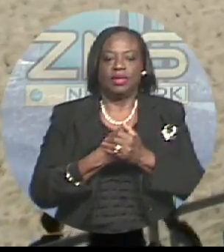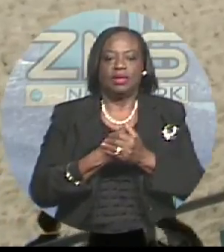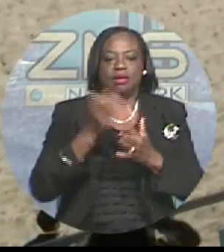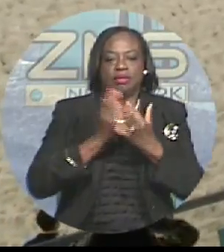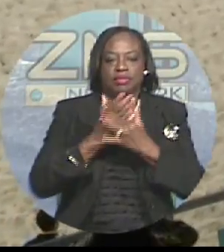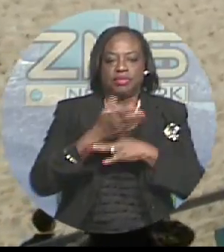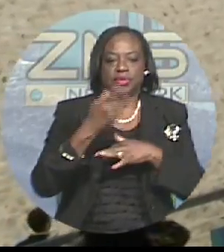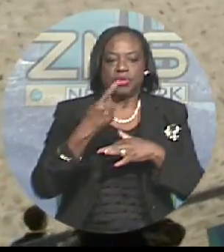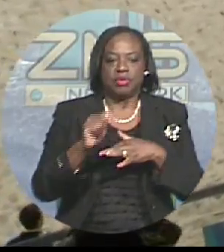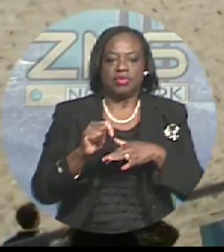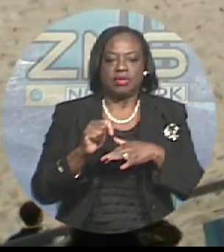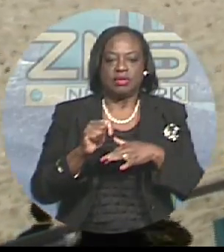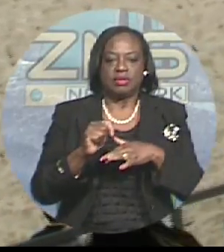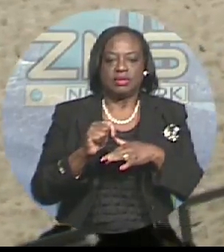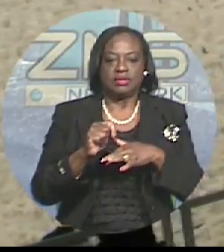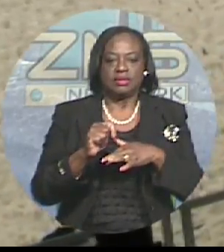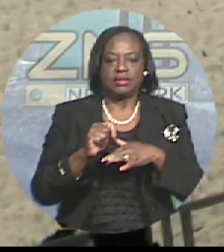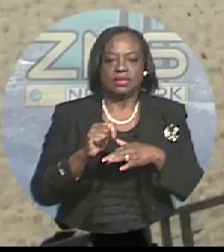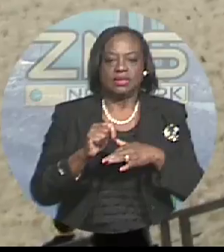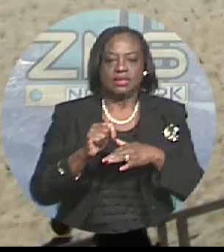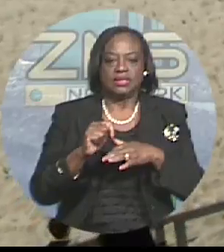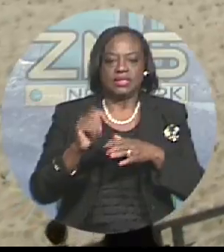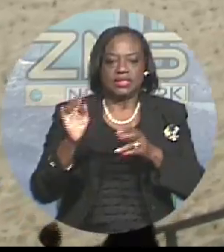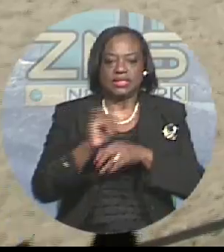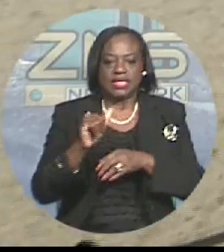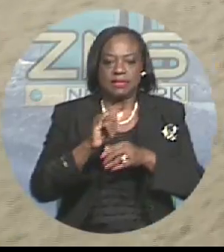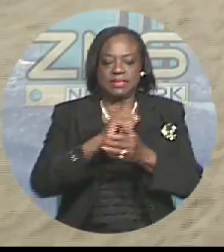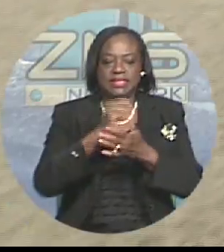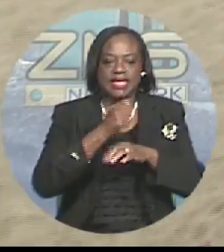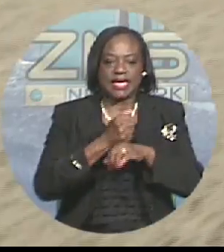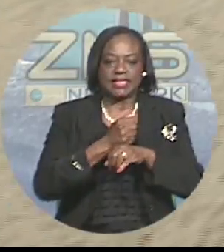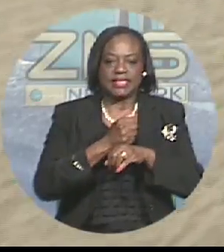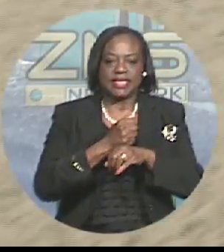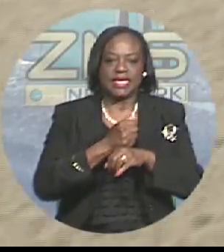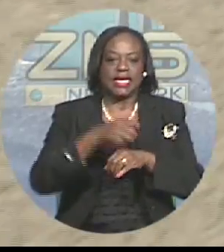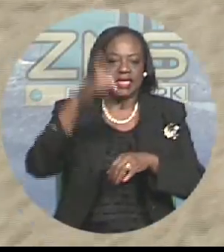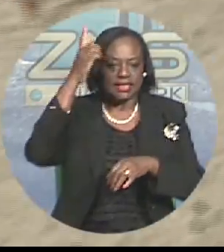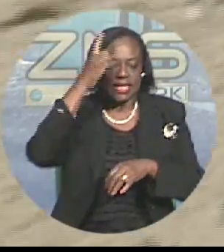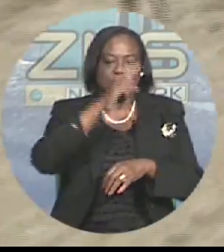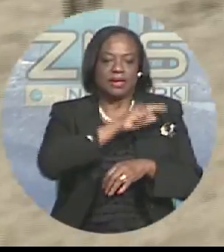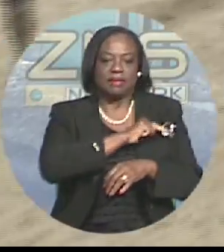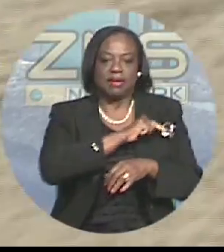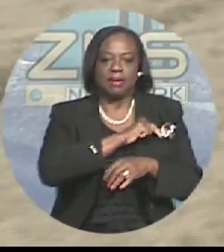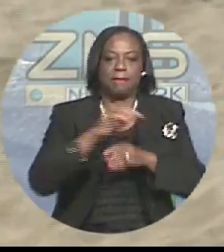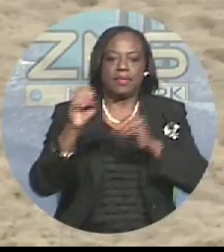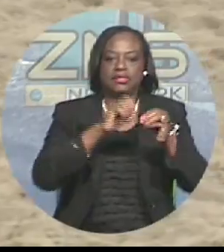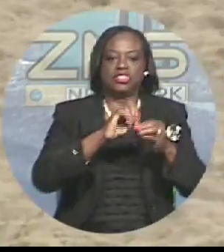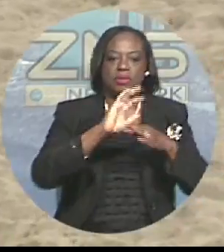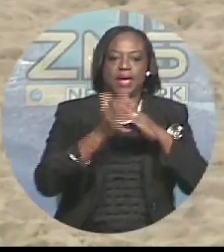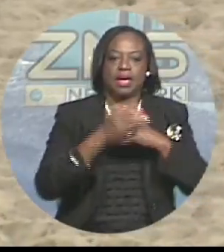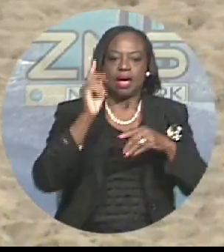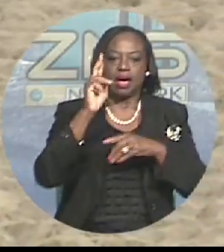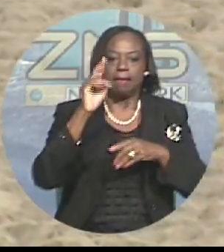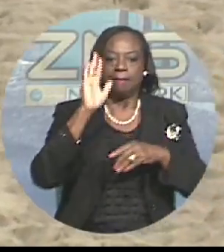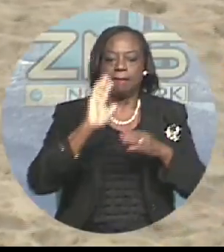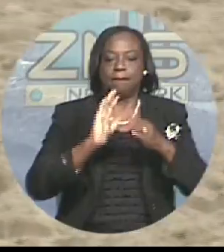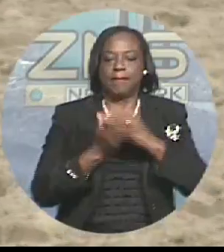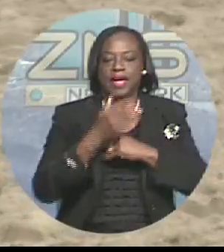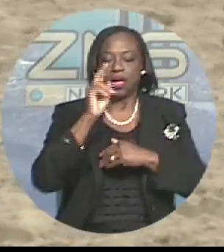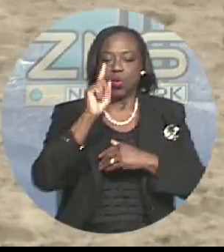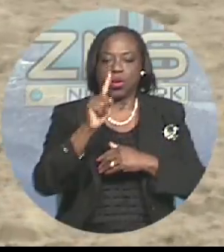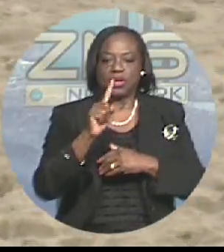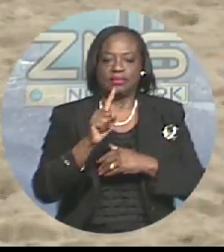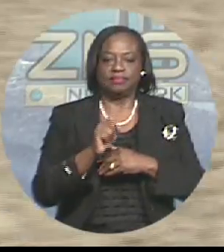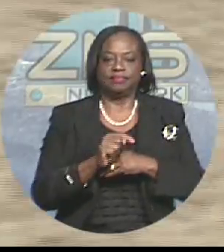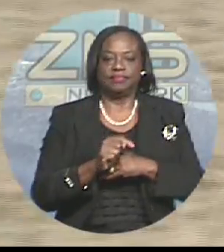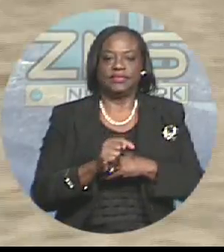that same period, his teammate Damian Benjamin sent the ball in the back of the net, putting Jamaica up by 1. 2 yellow cards were issued in the